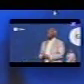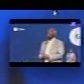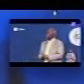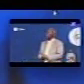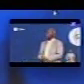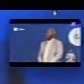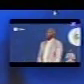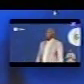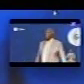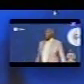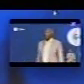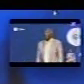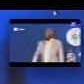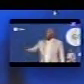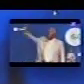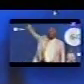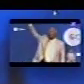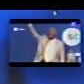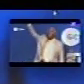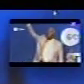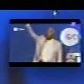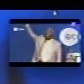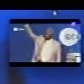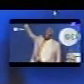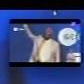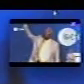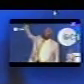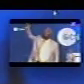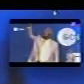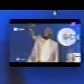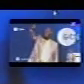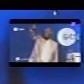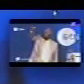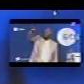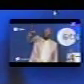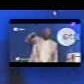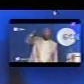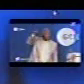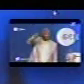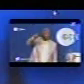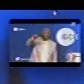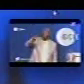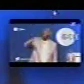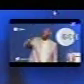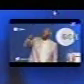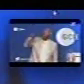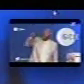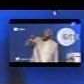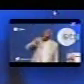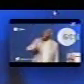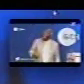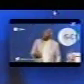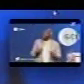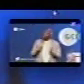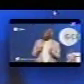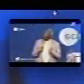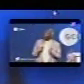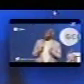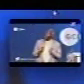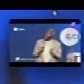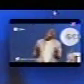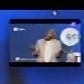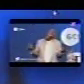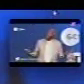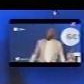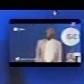to themselves that recompense of their error which was meet. And even as they did not like to retain